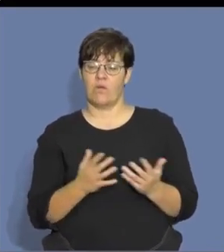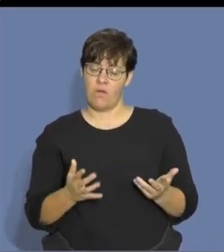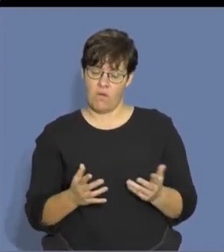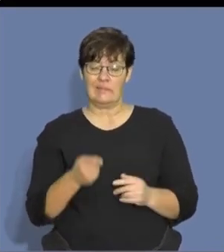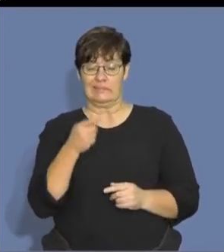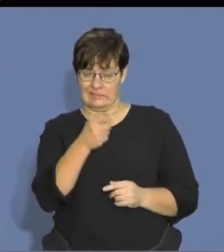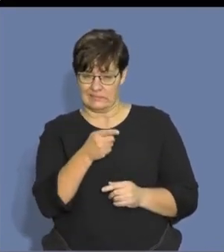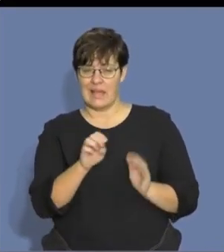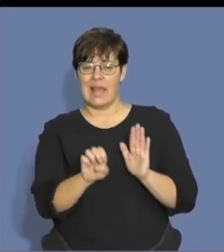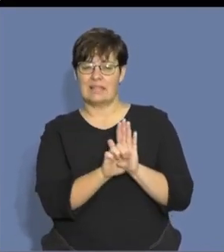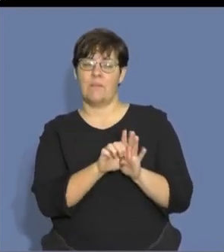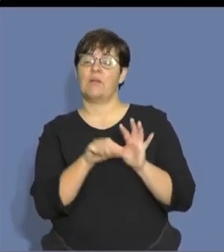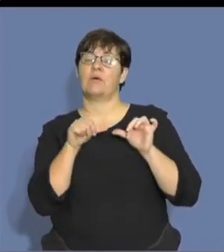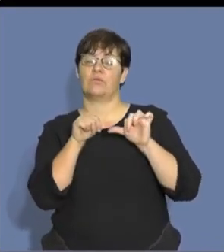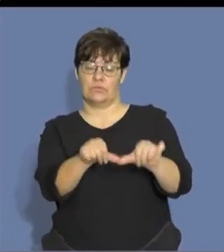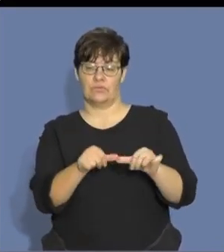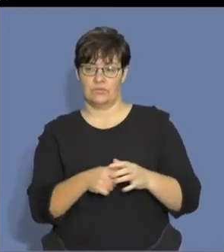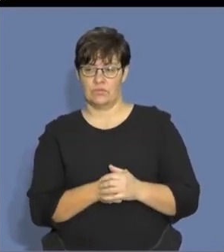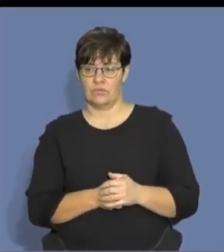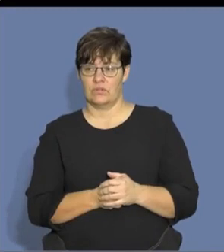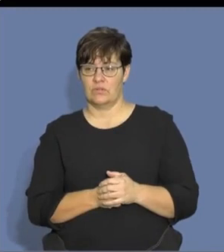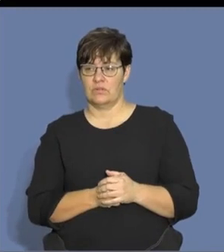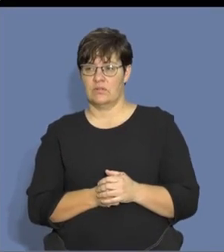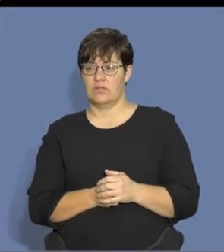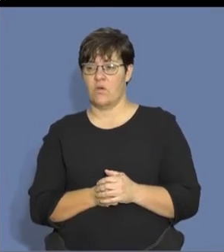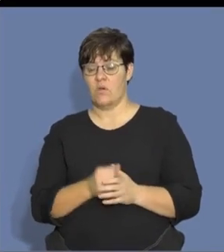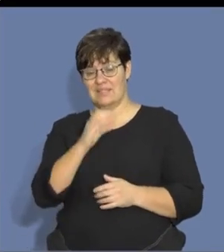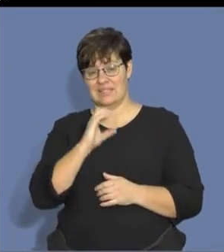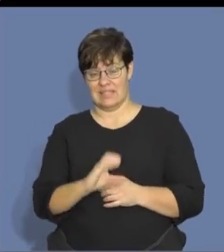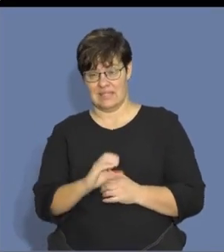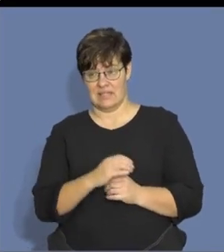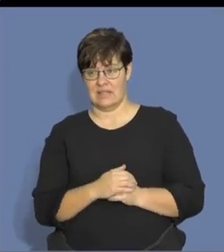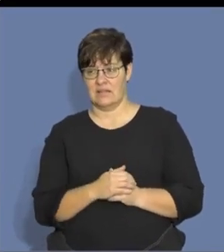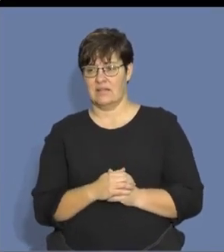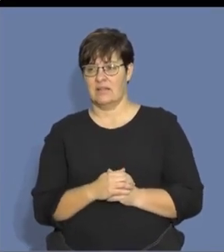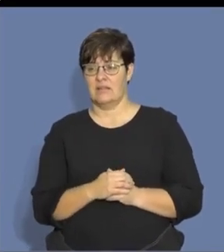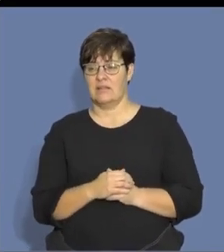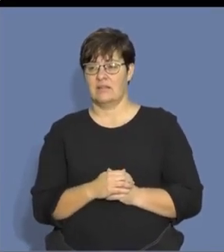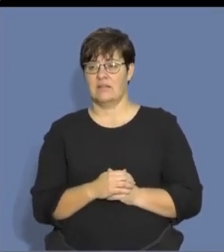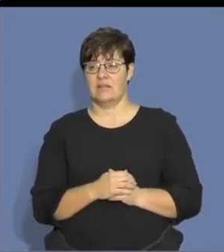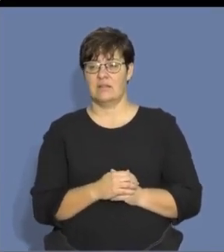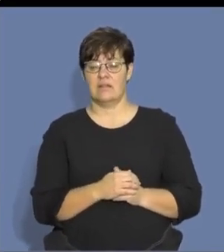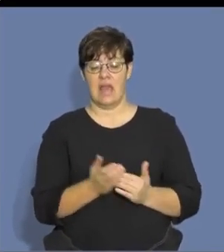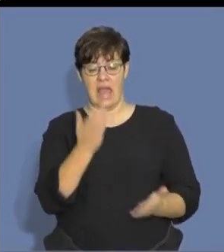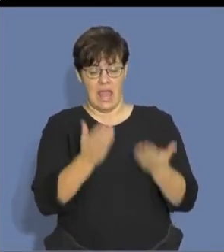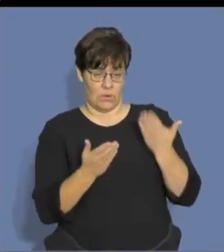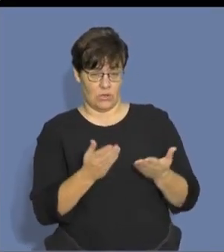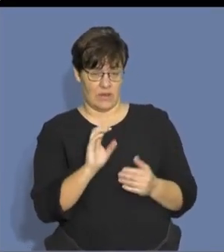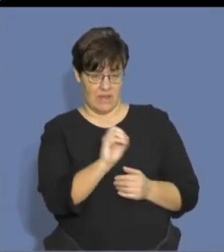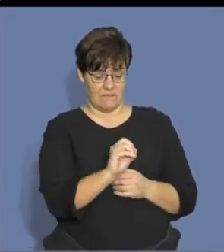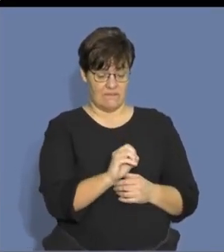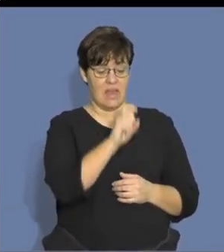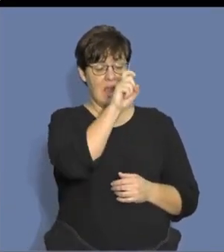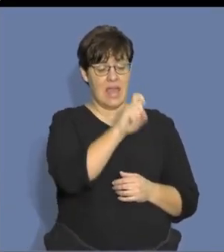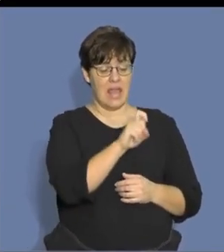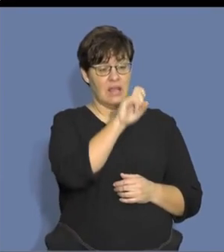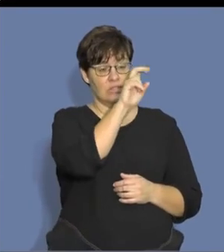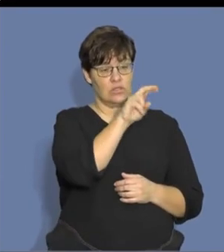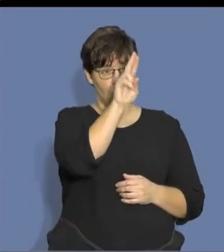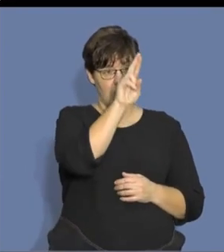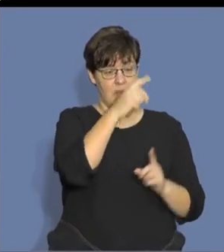This example continues. It's question C. We've got our equation, which is x squared plus y